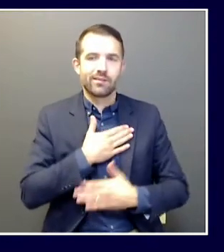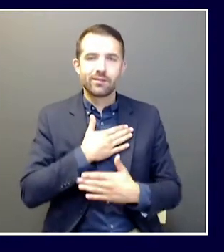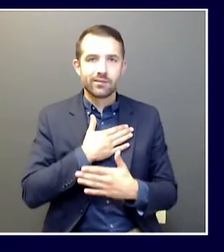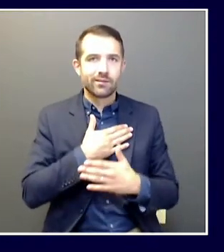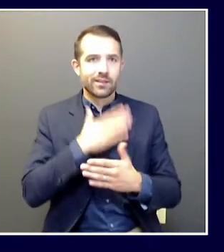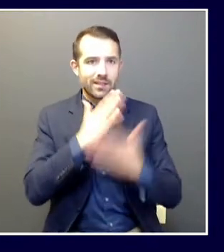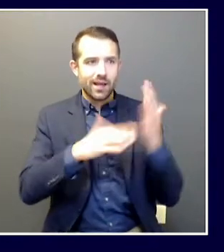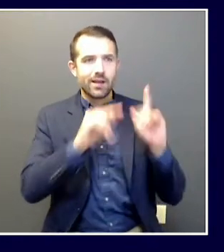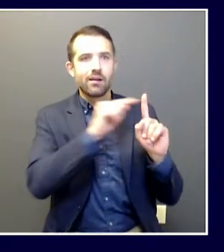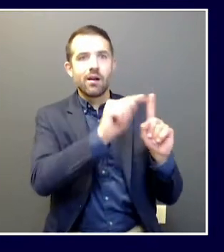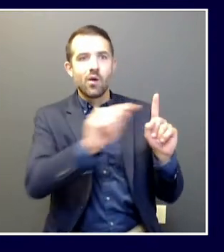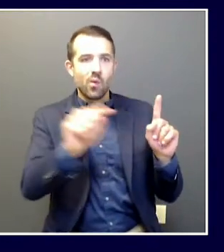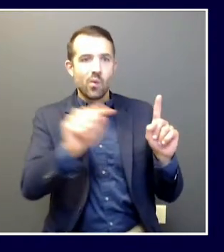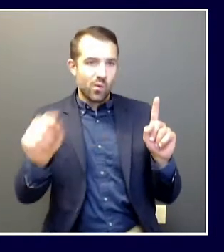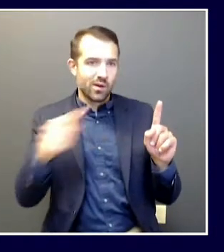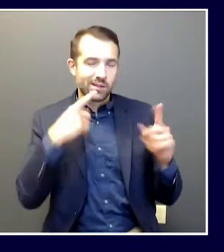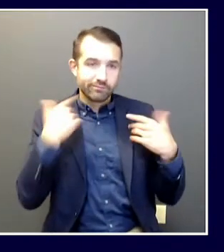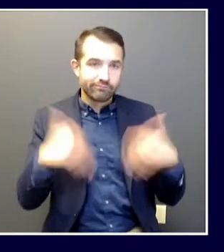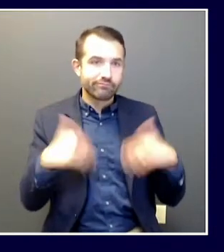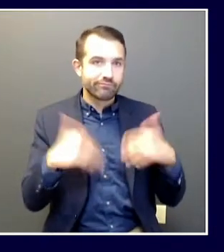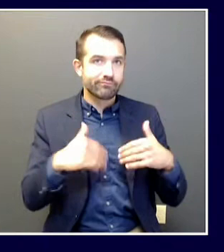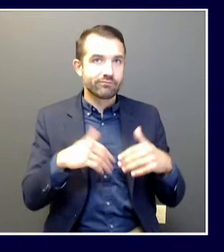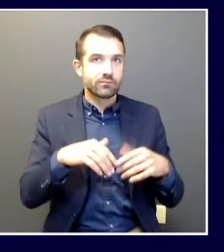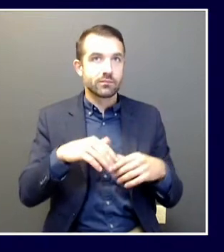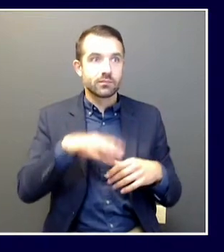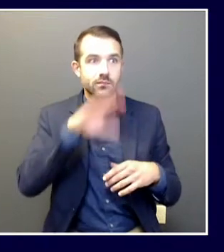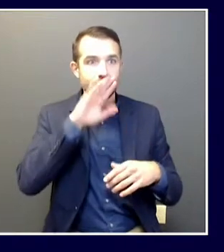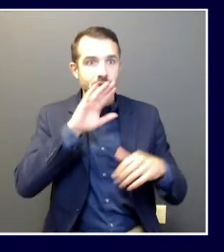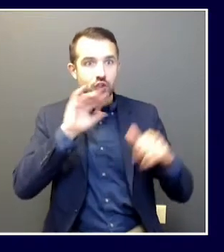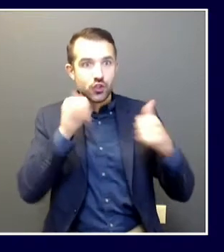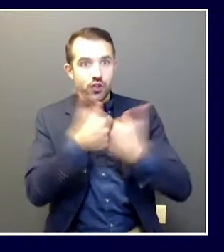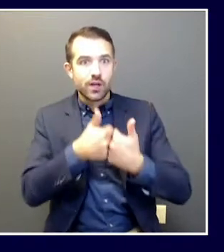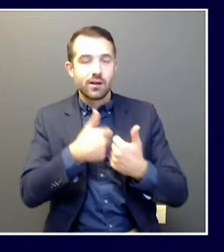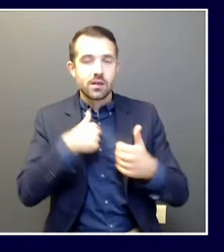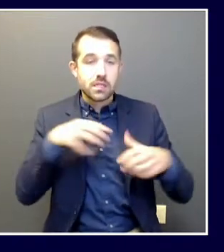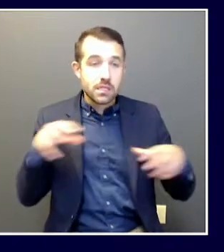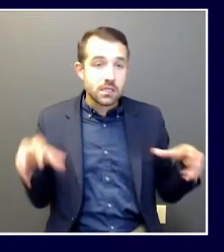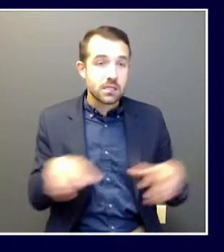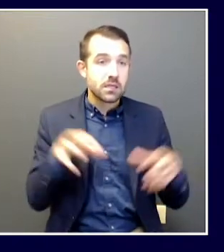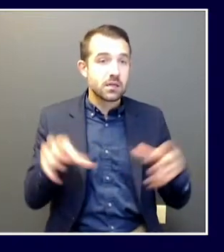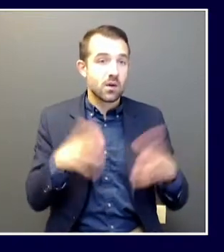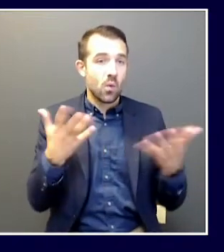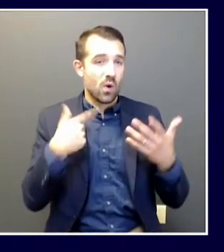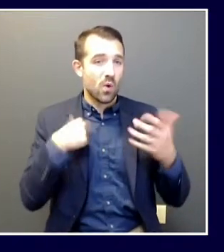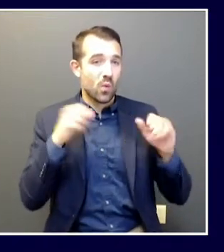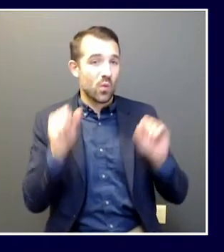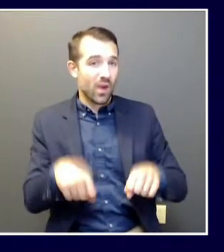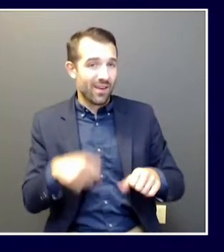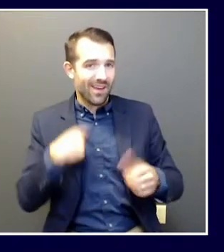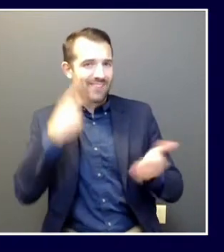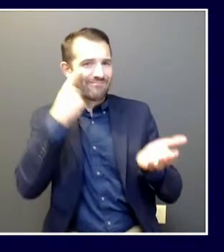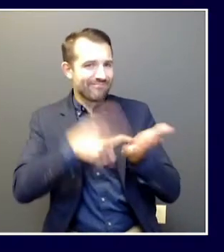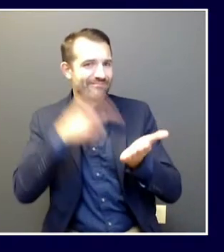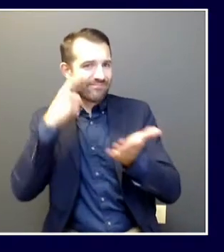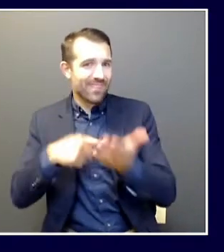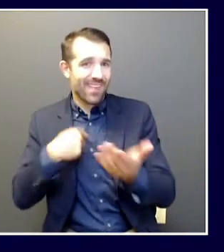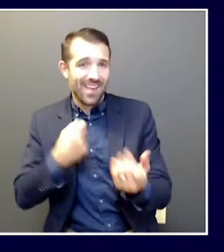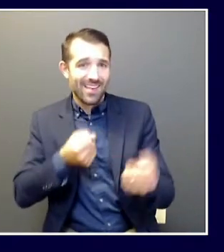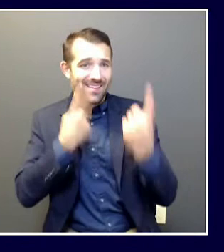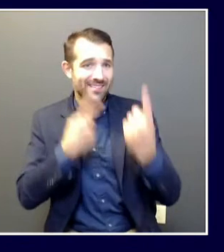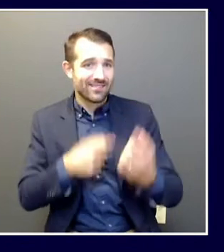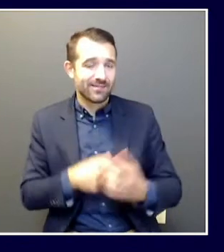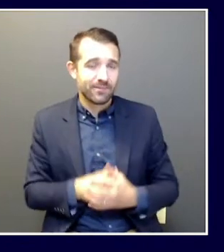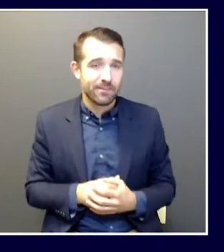challenges than others. All that said, our healthcare system here in the state of Maine is first